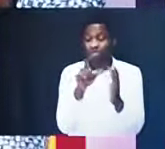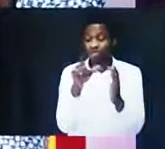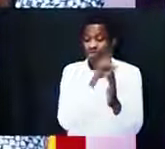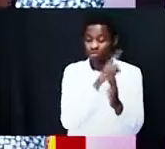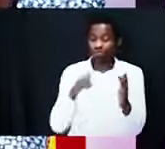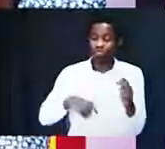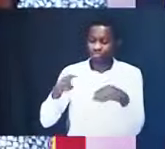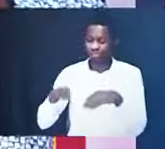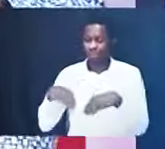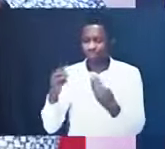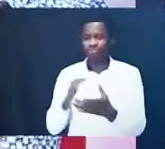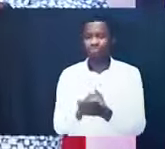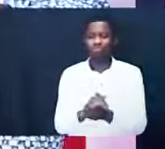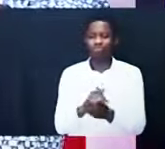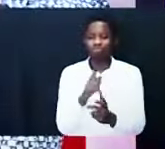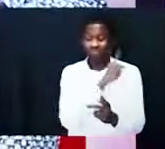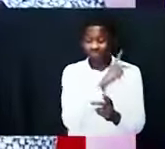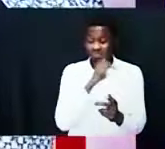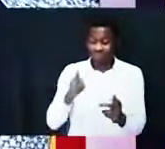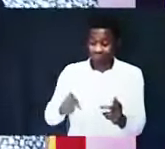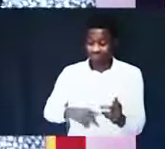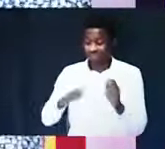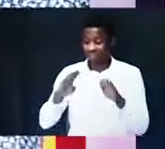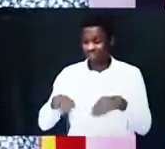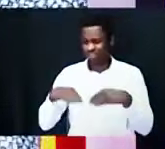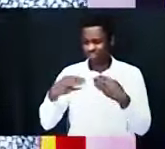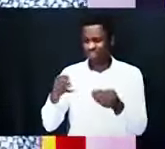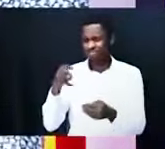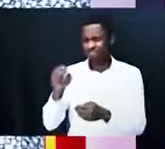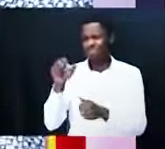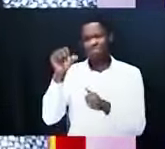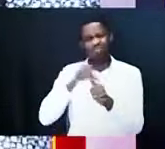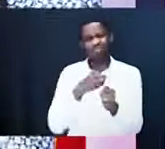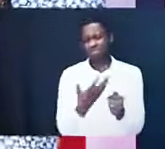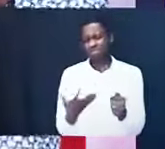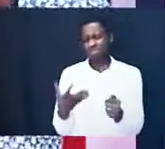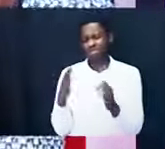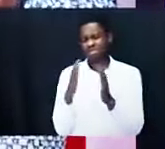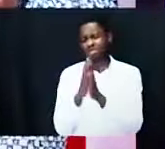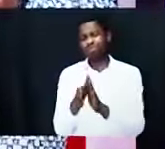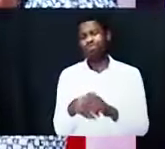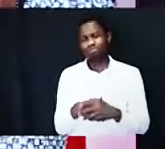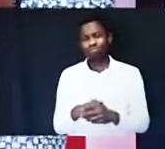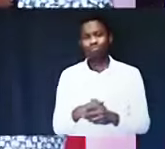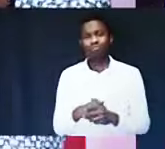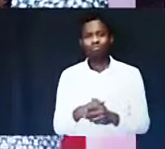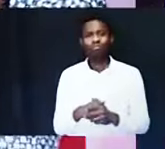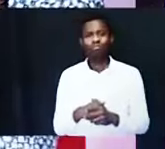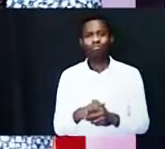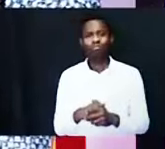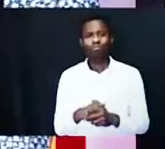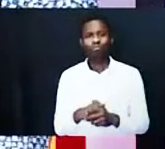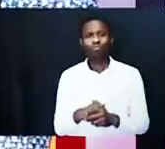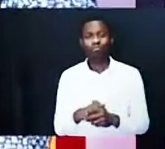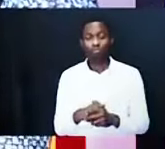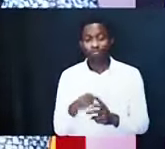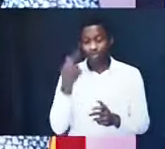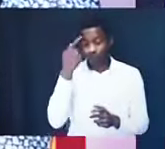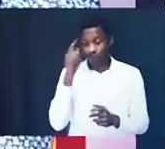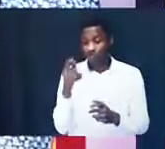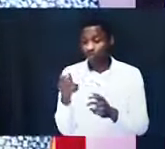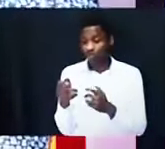The king had granted him everything he asked. And listen, for the hand of